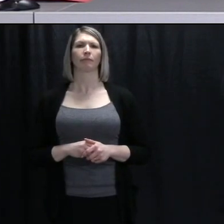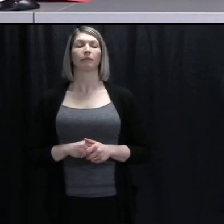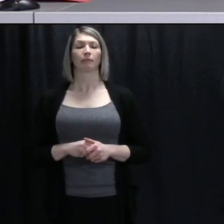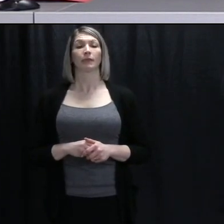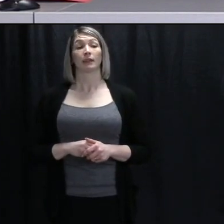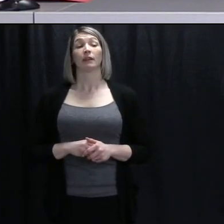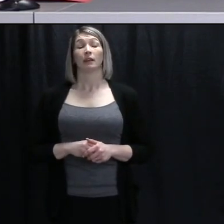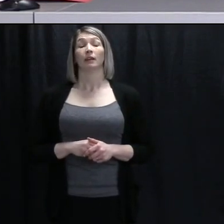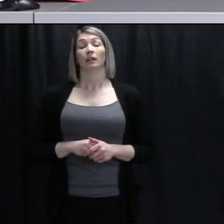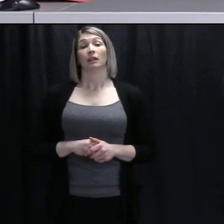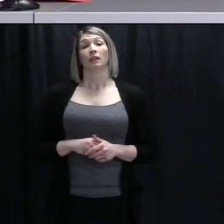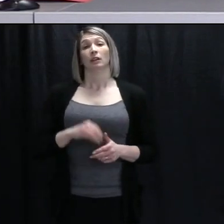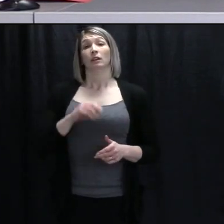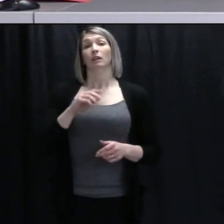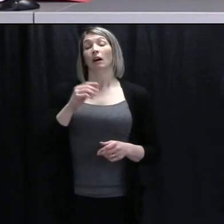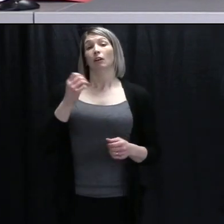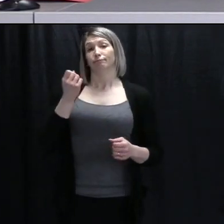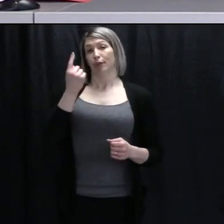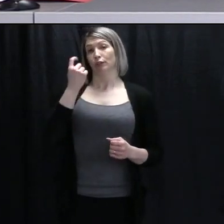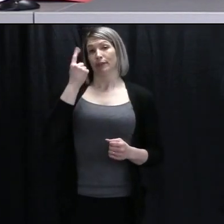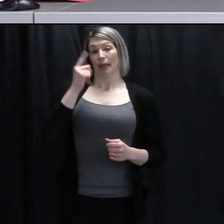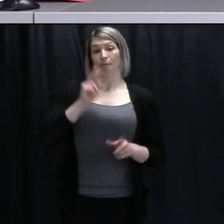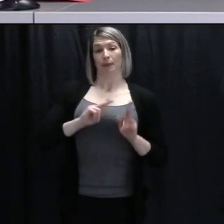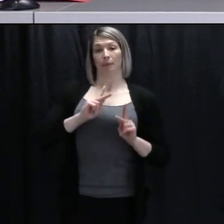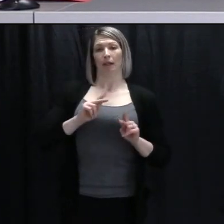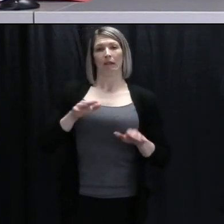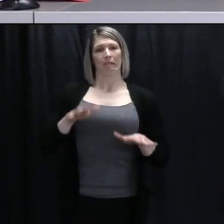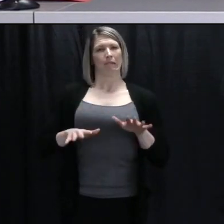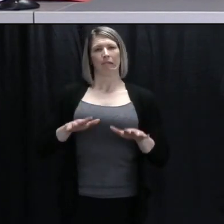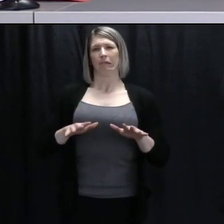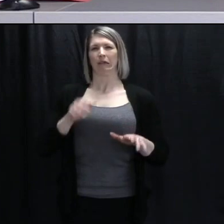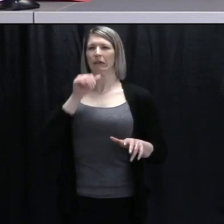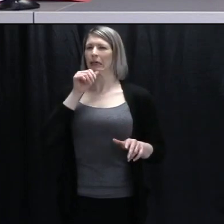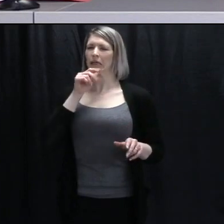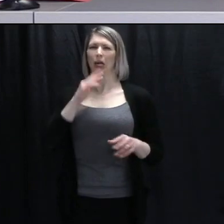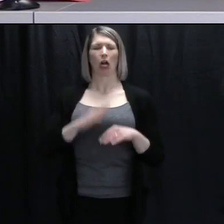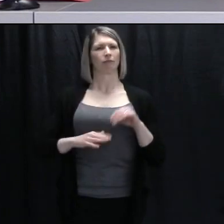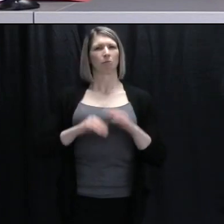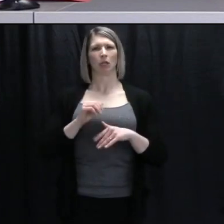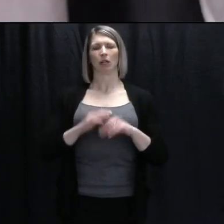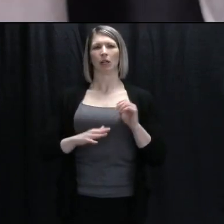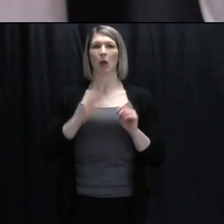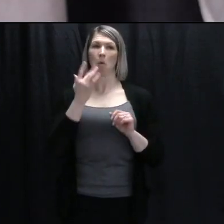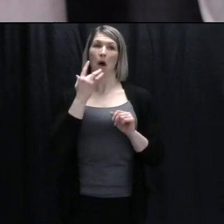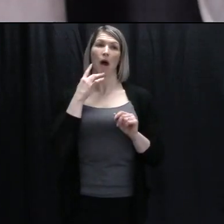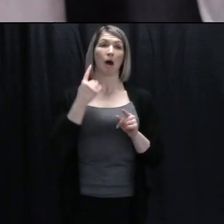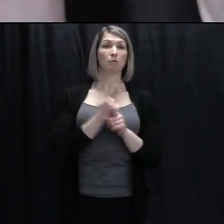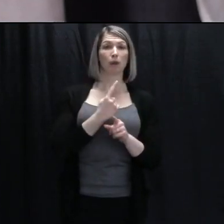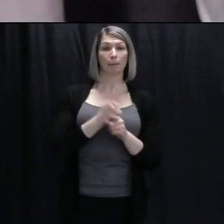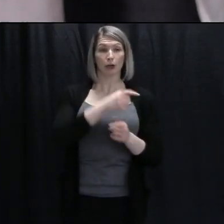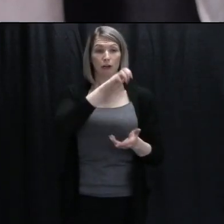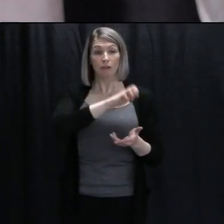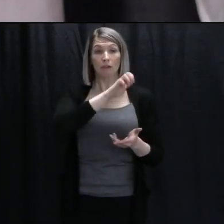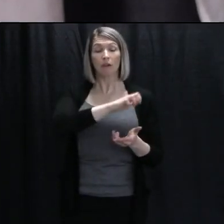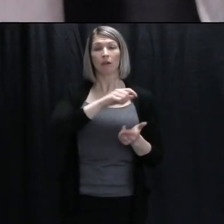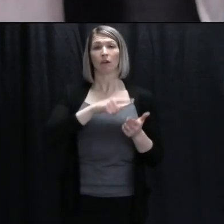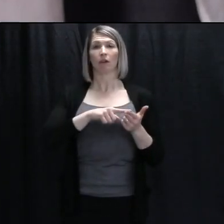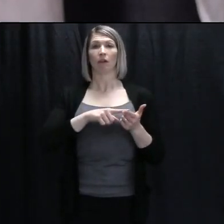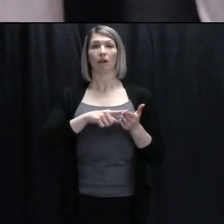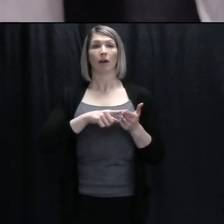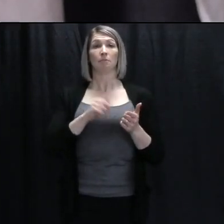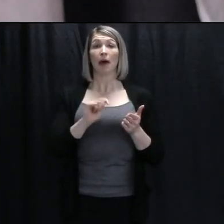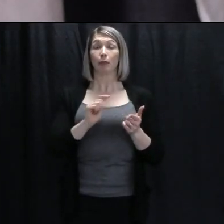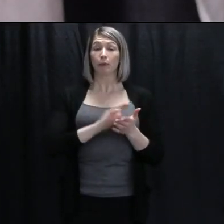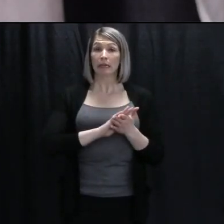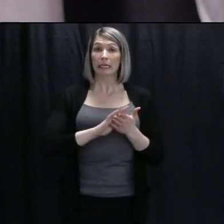not going to work as related to physical distancing or access to proper hygiene and washing facilities and so on,